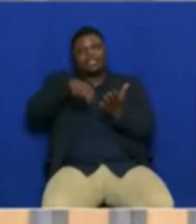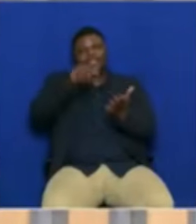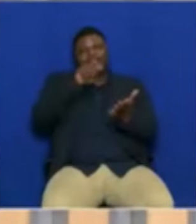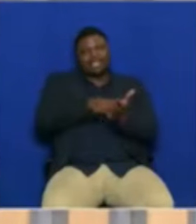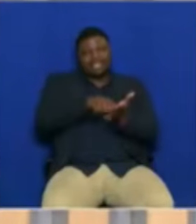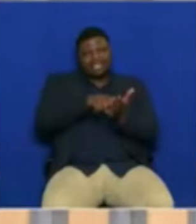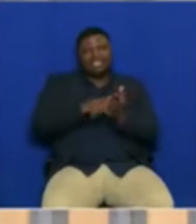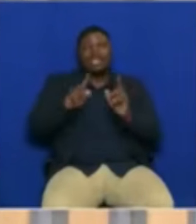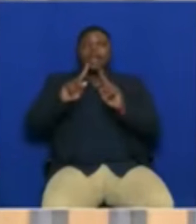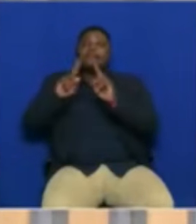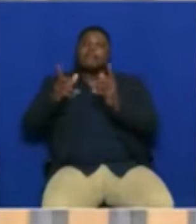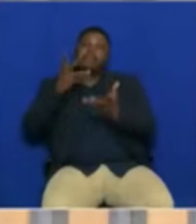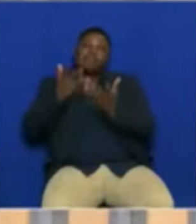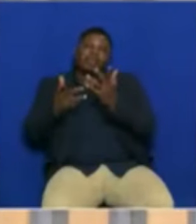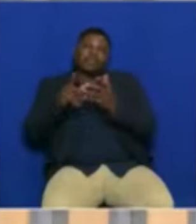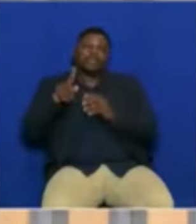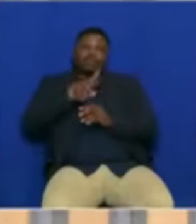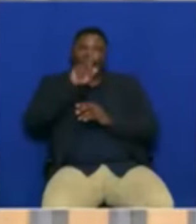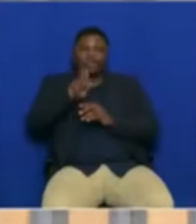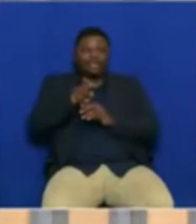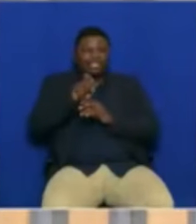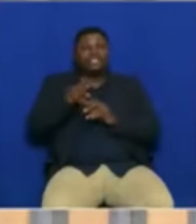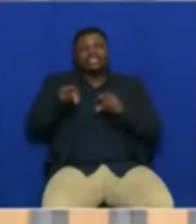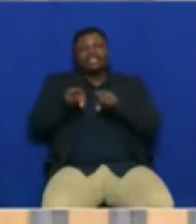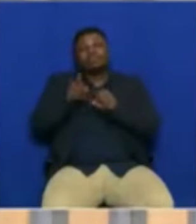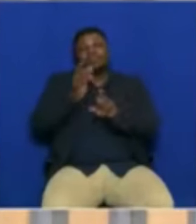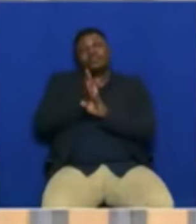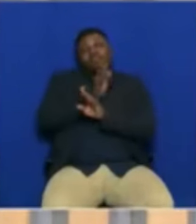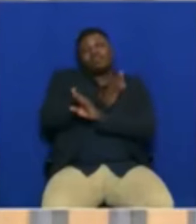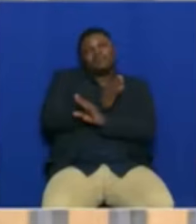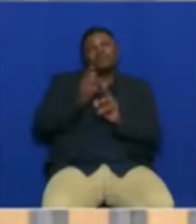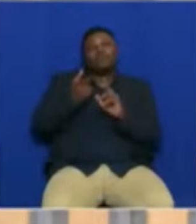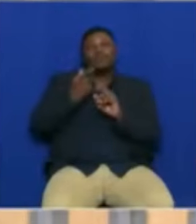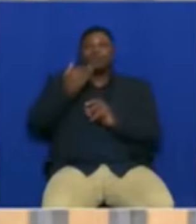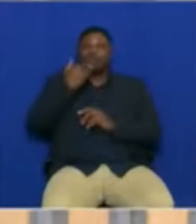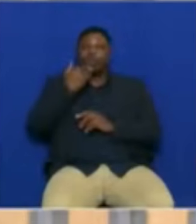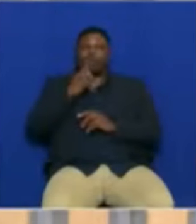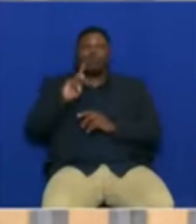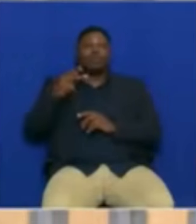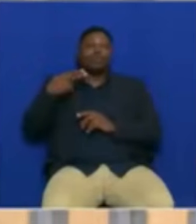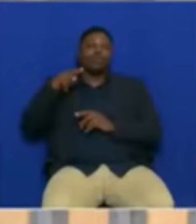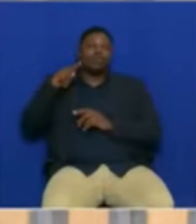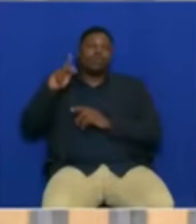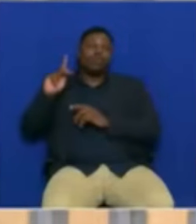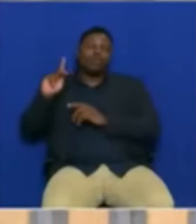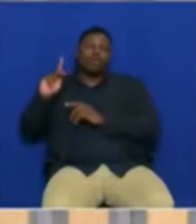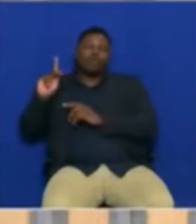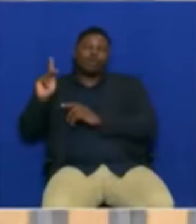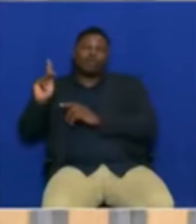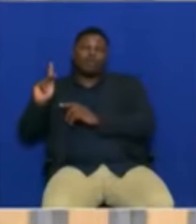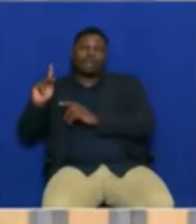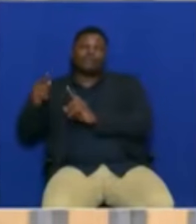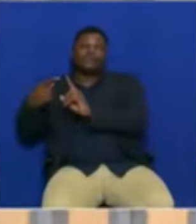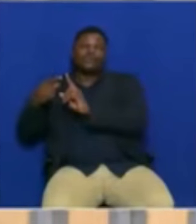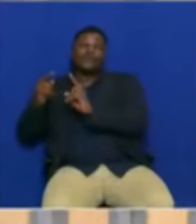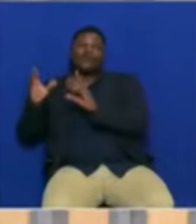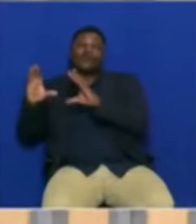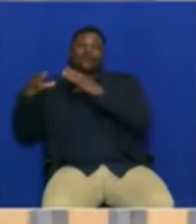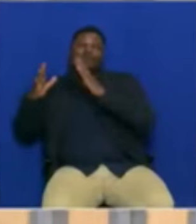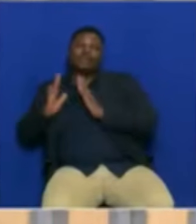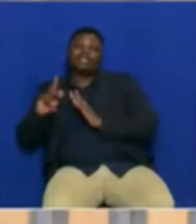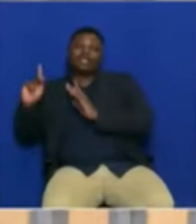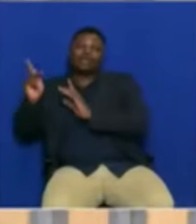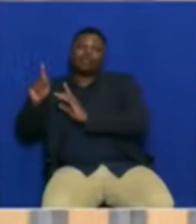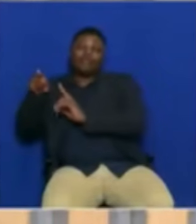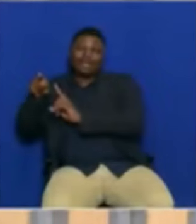so before, by Commissioner Khumalo, you said, but no, that's a